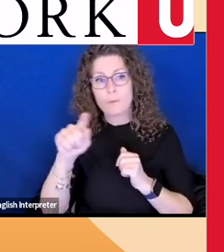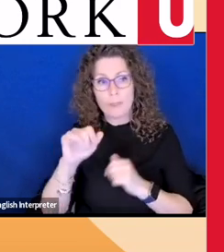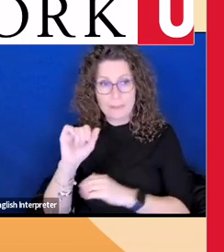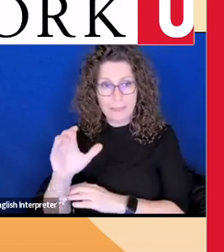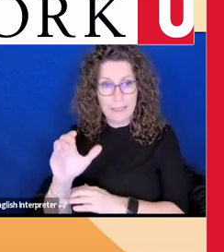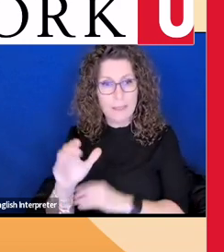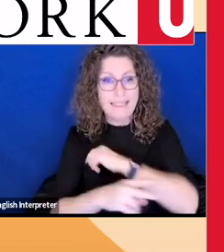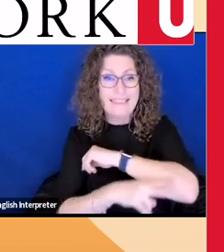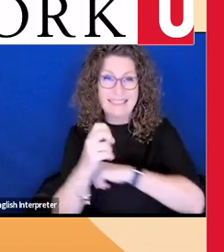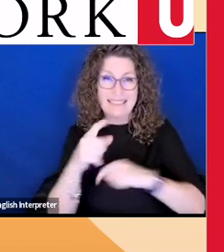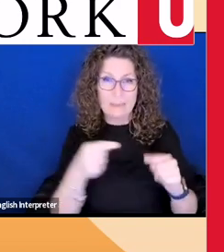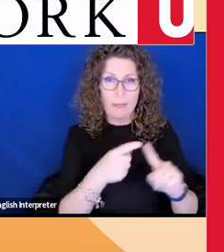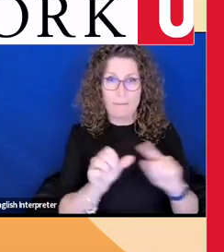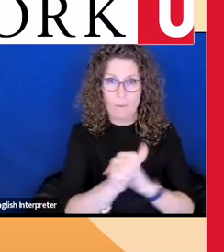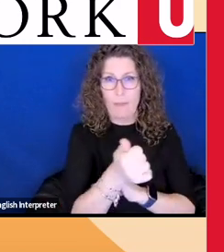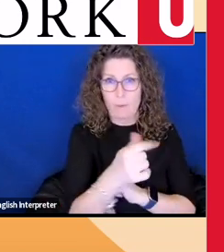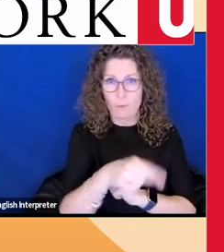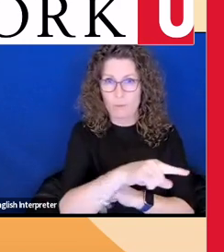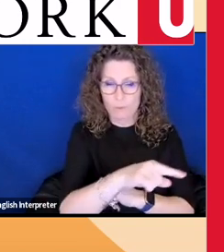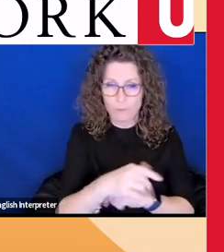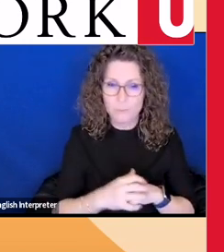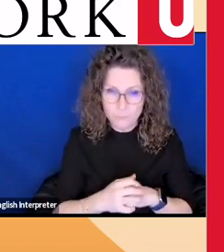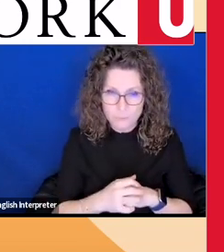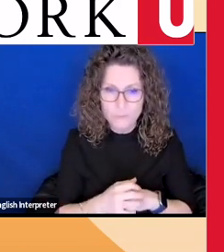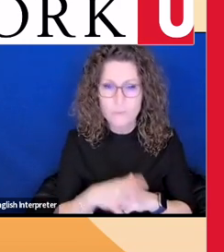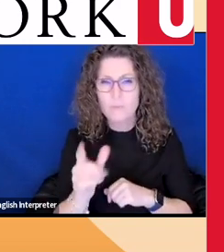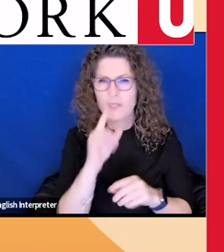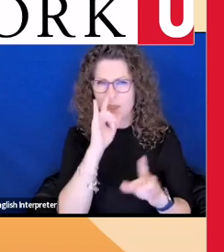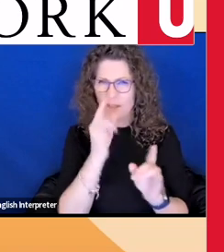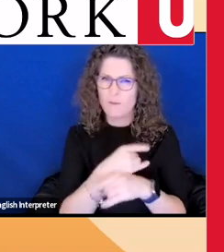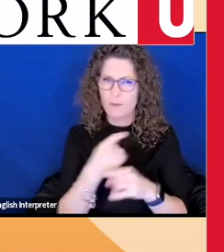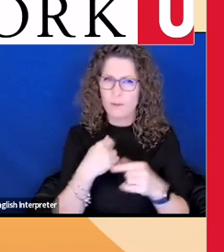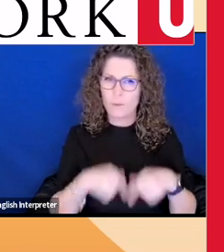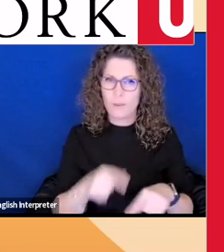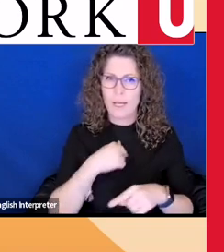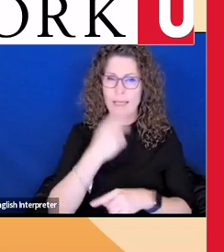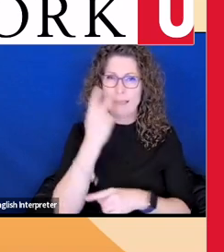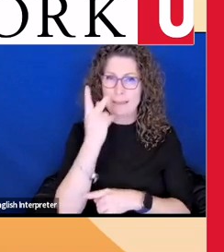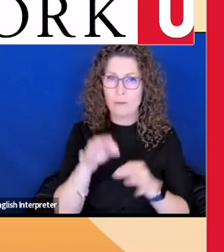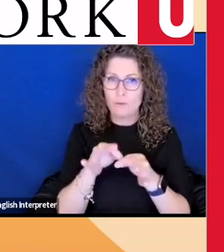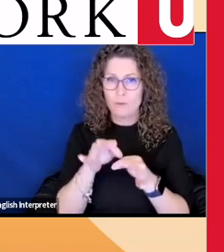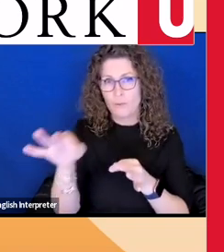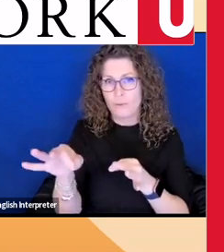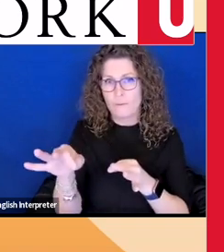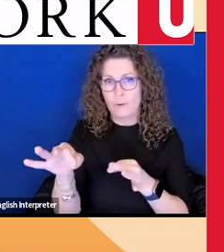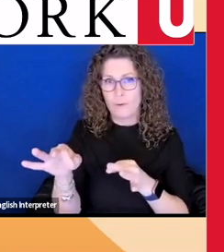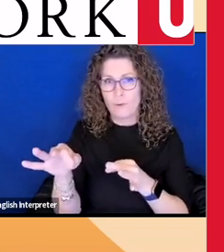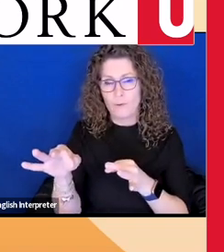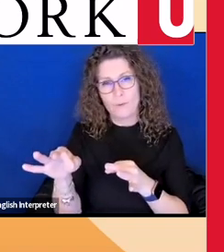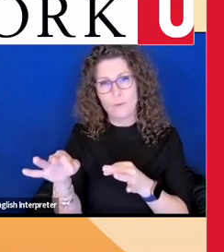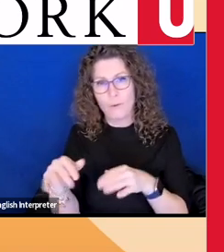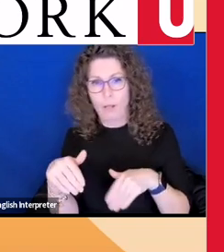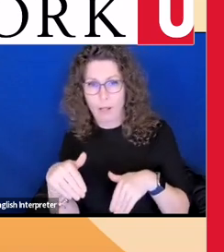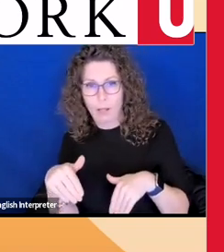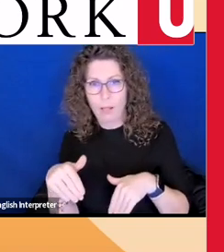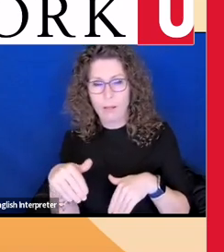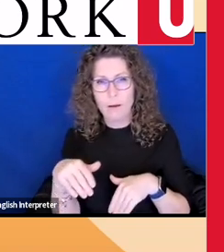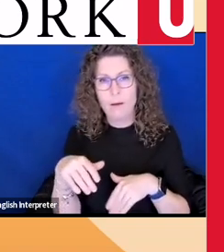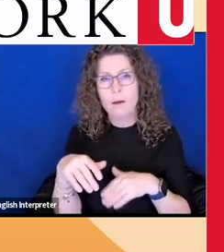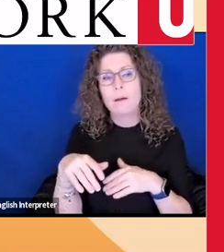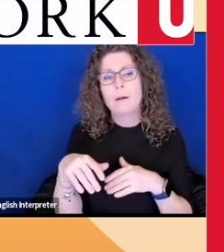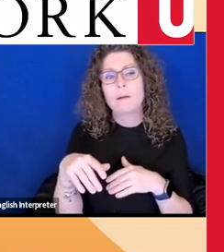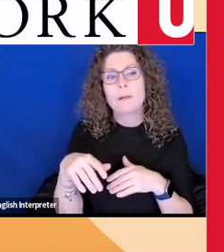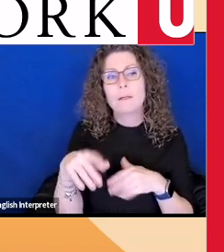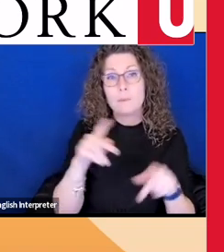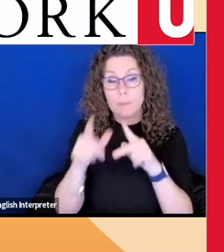often ironic expressions of what I have called elsewhere deferred complicity. or the complicity of those who